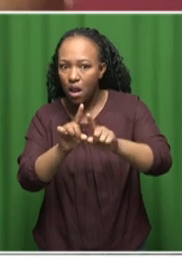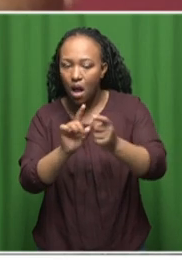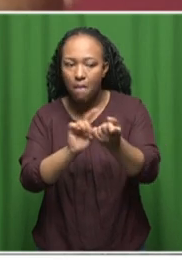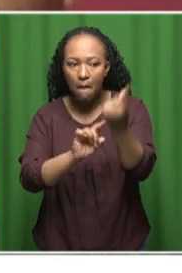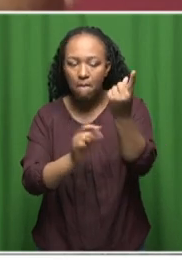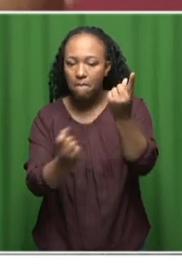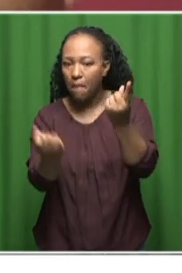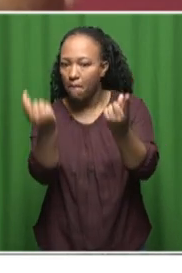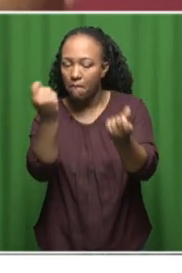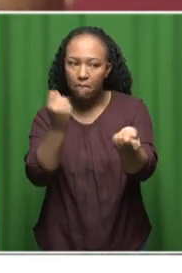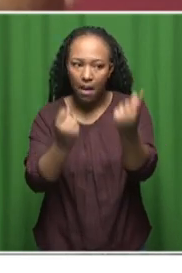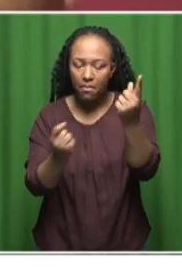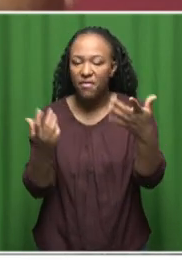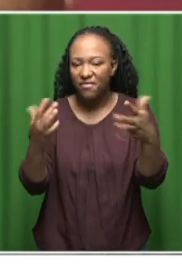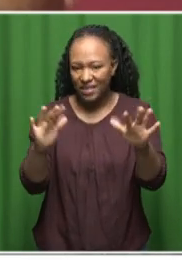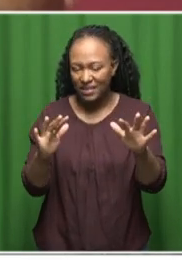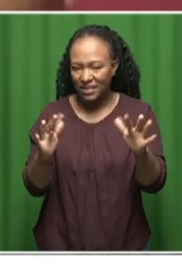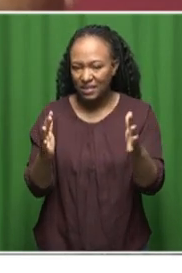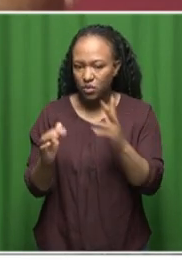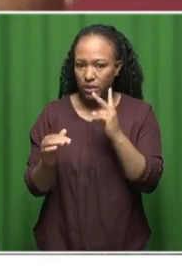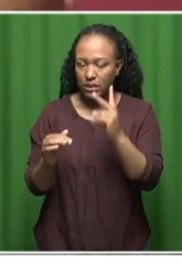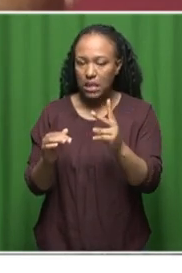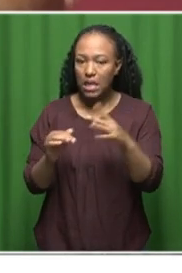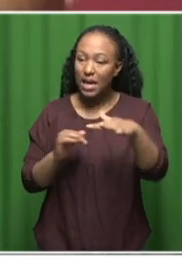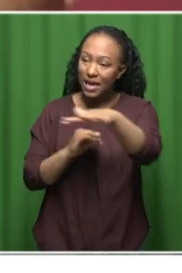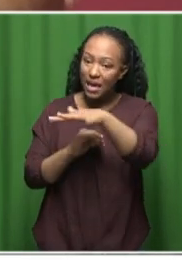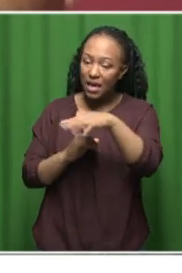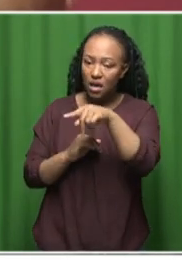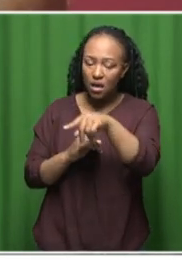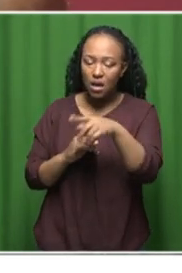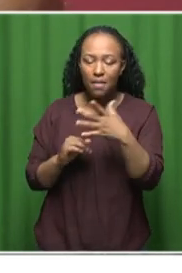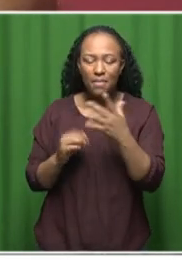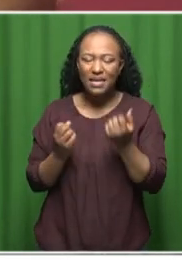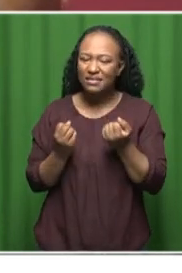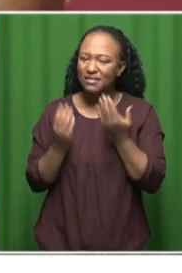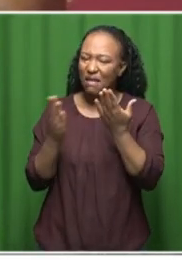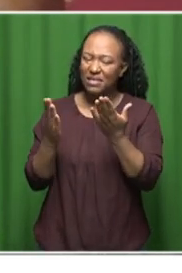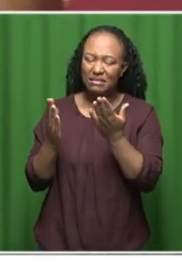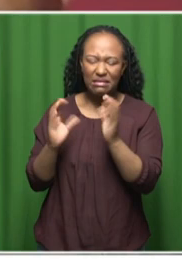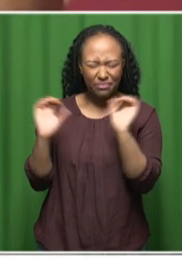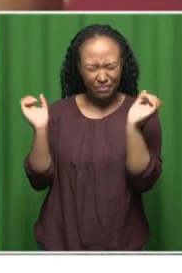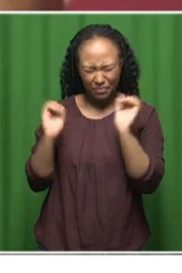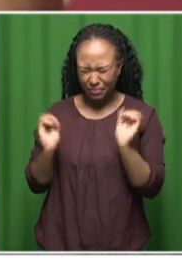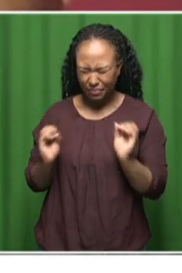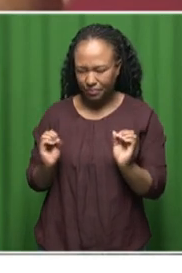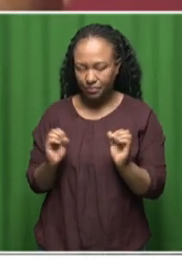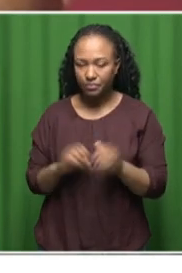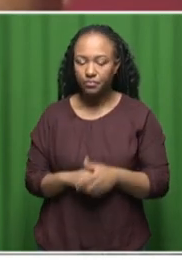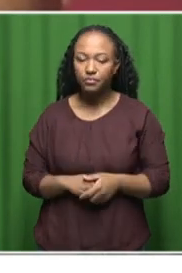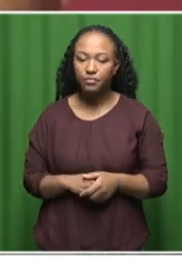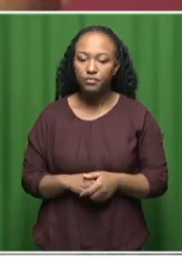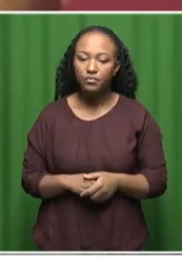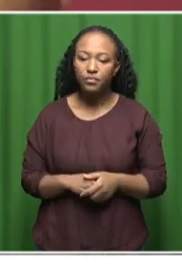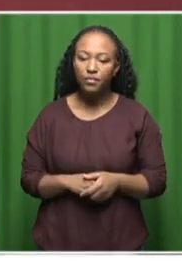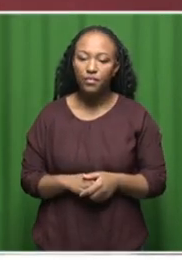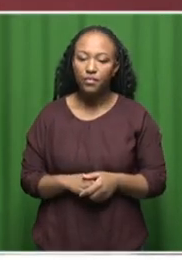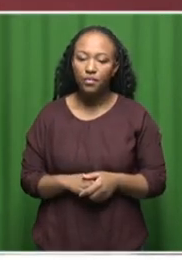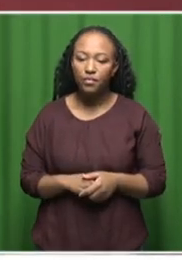these areas are exceptionally, exceptionally underserviced. They really are. Yeah, it's